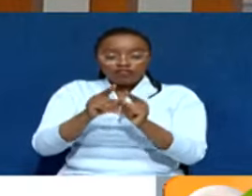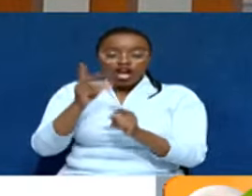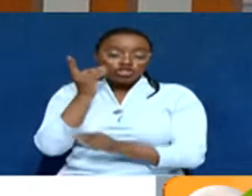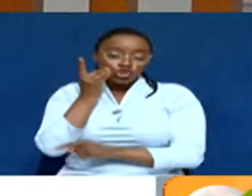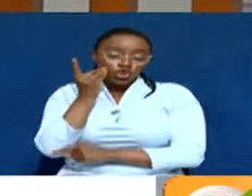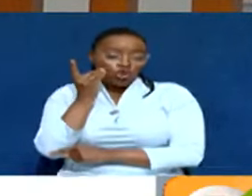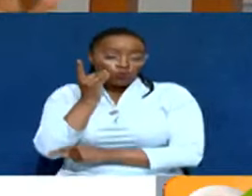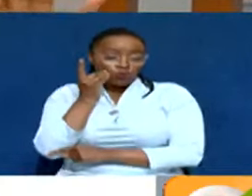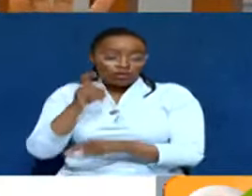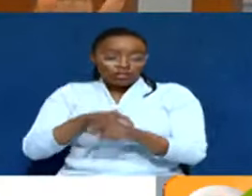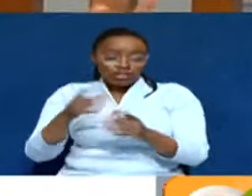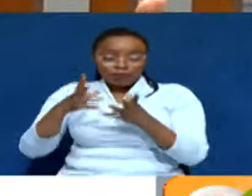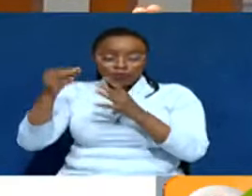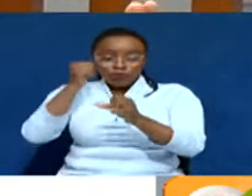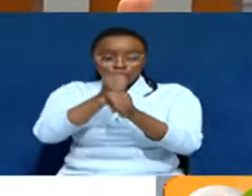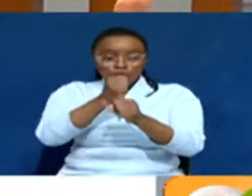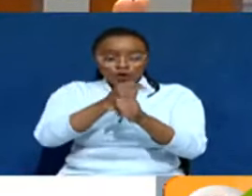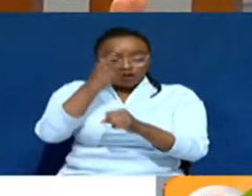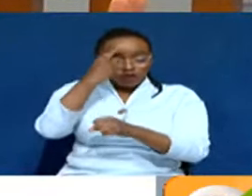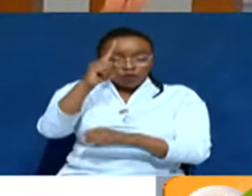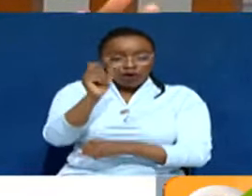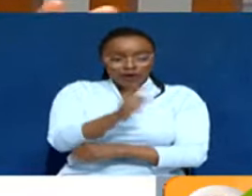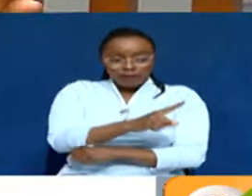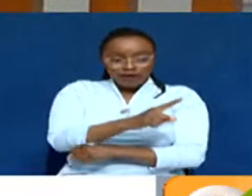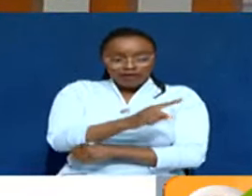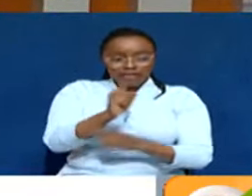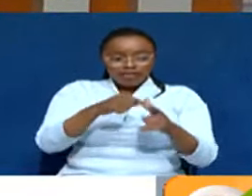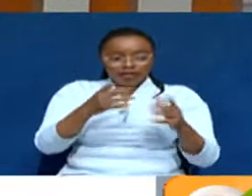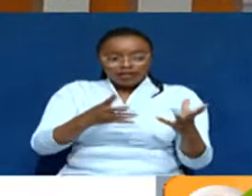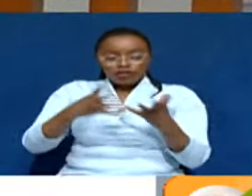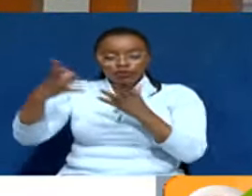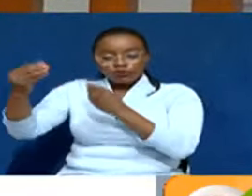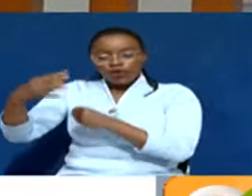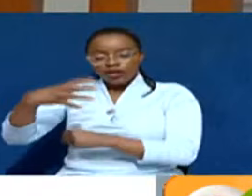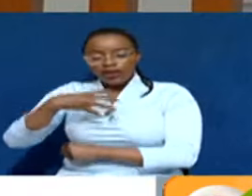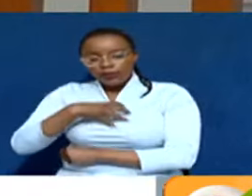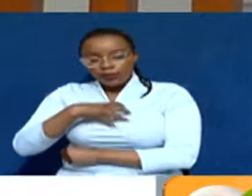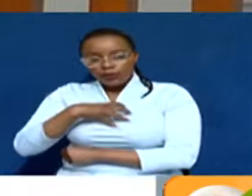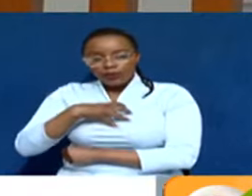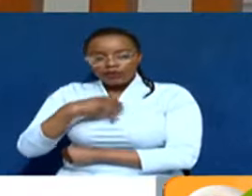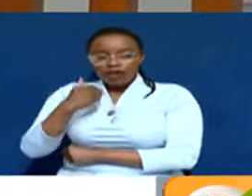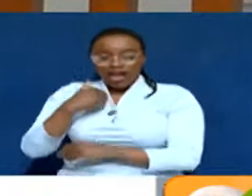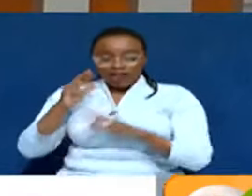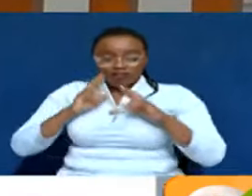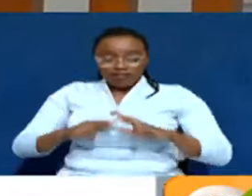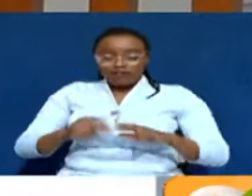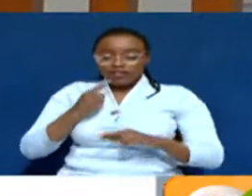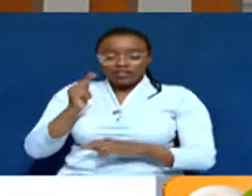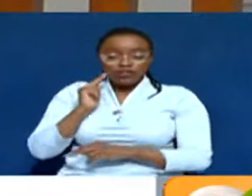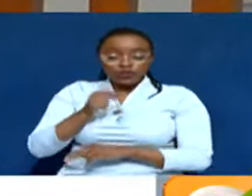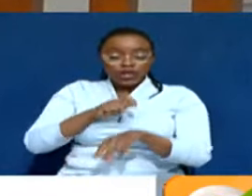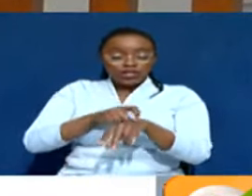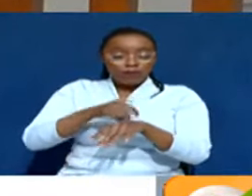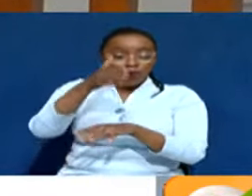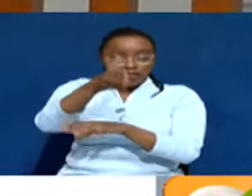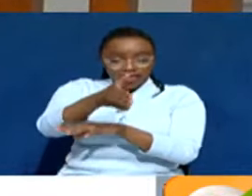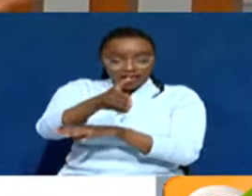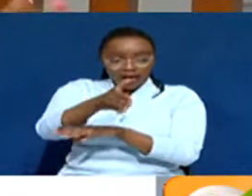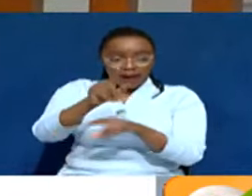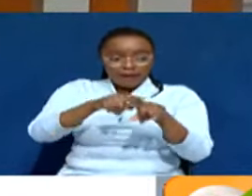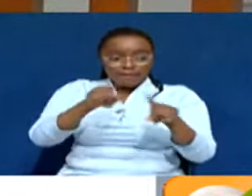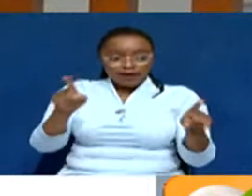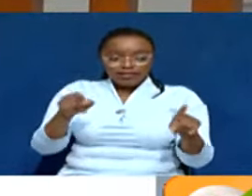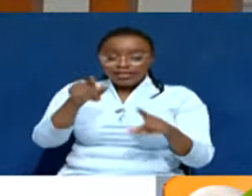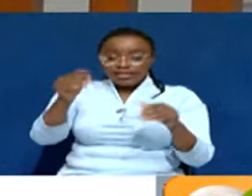dormitories. When you go work for like a month, you can go and have rest and meet other people. Well, that's what they told us when we were there.